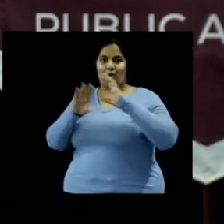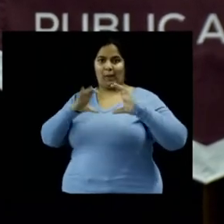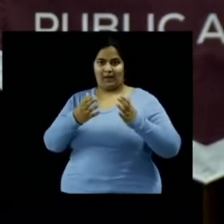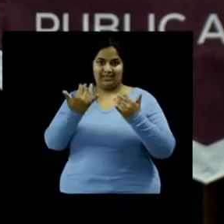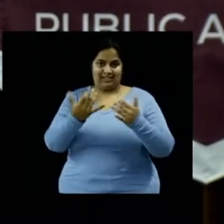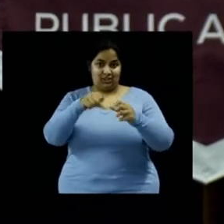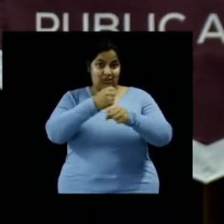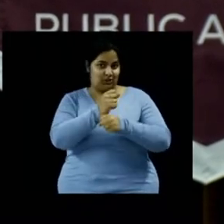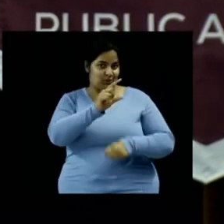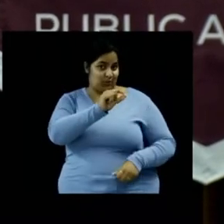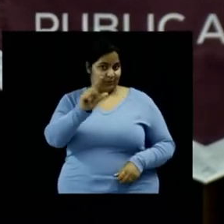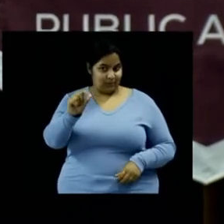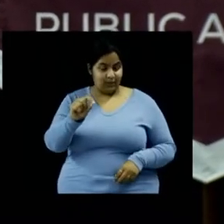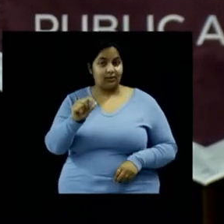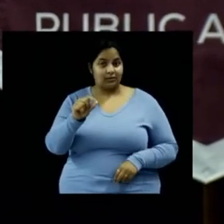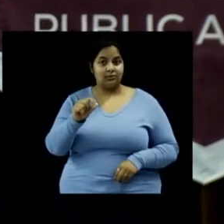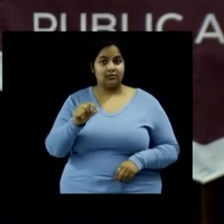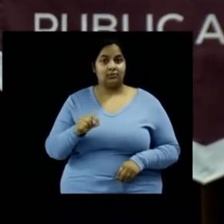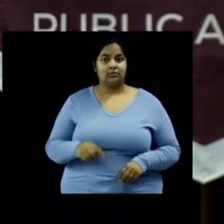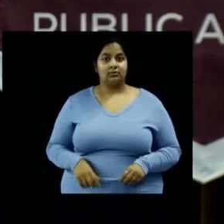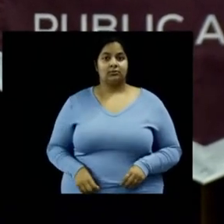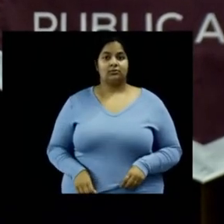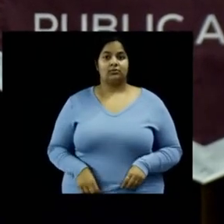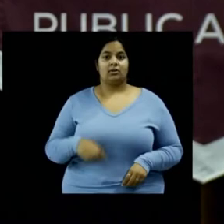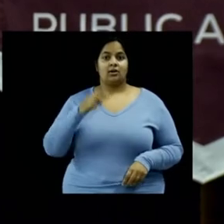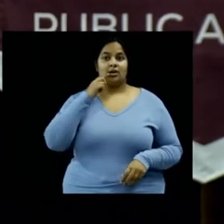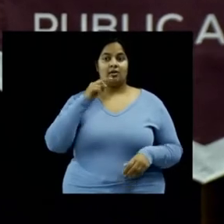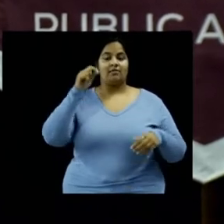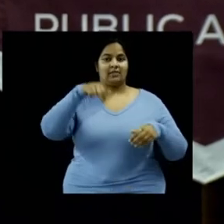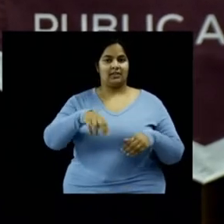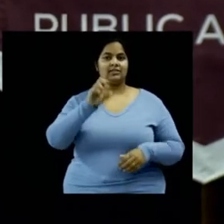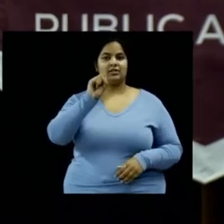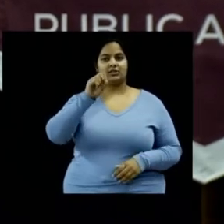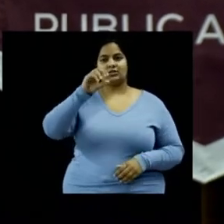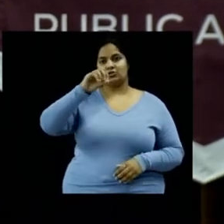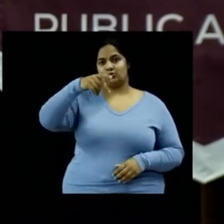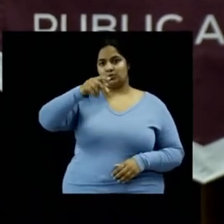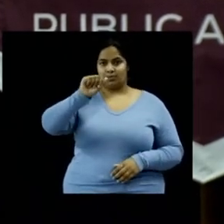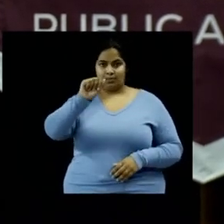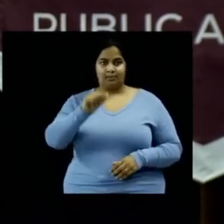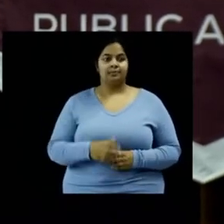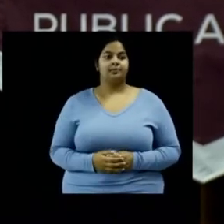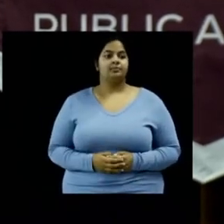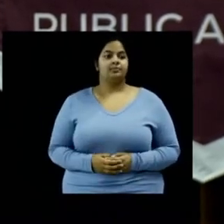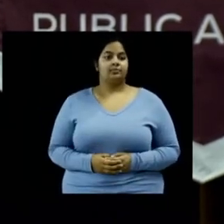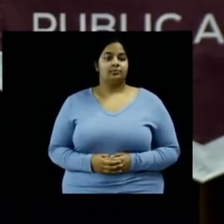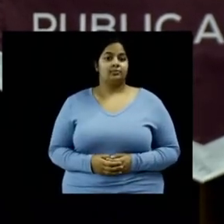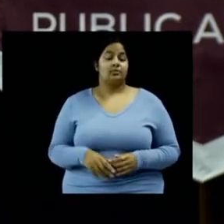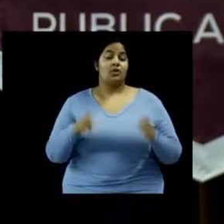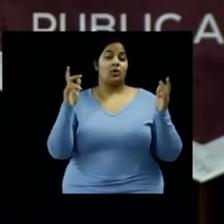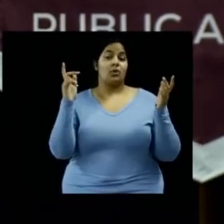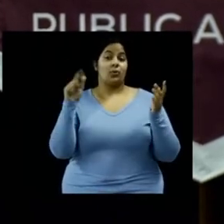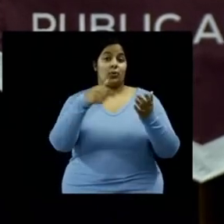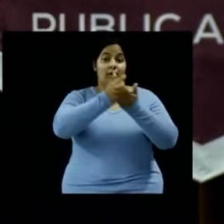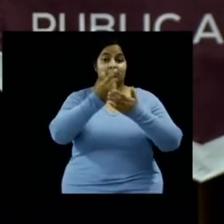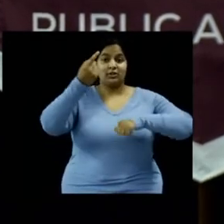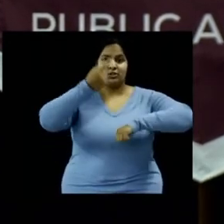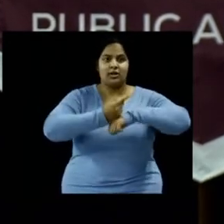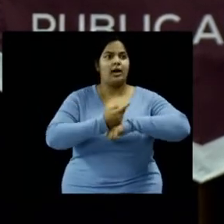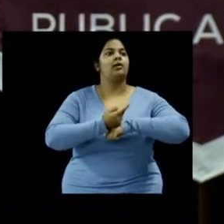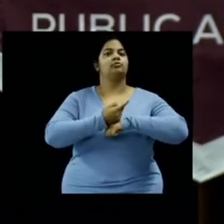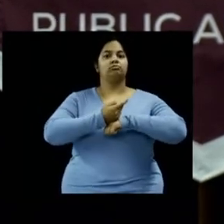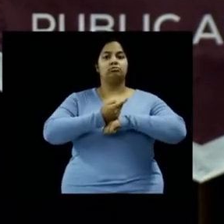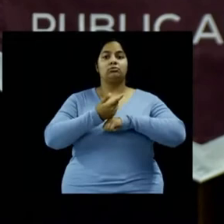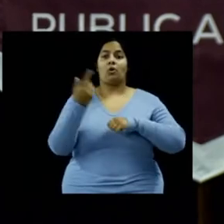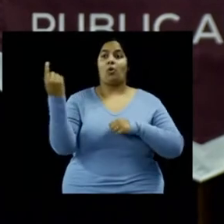of 2020 of the Barbara Jordan Mickey Leland School of Public Affairs. Graduation day is